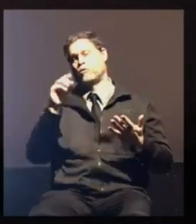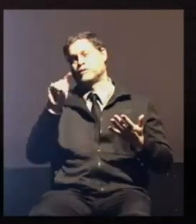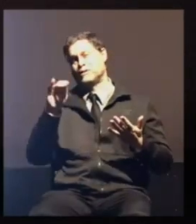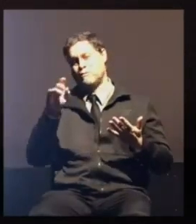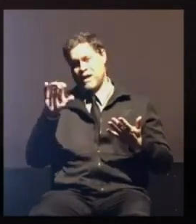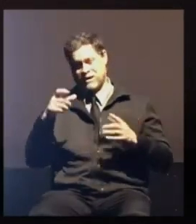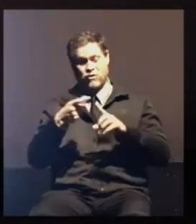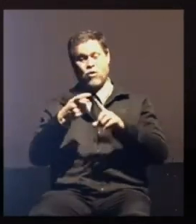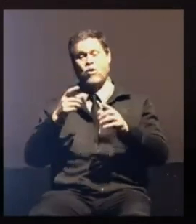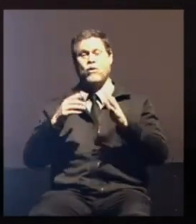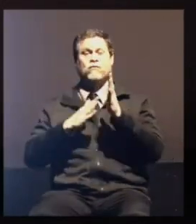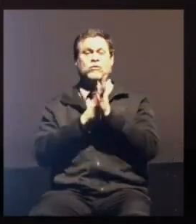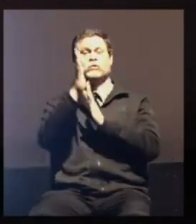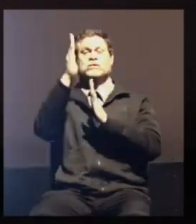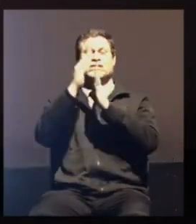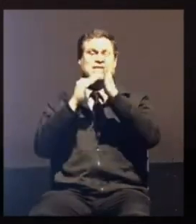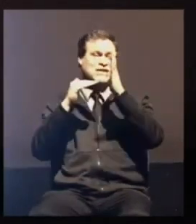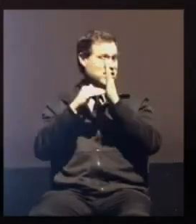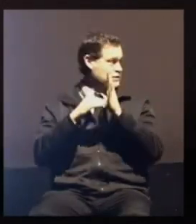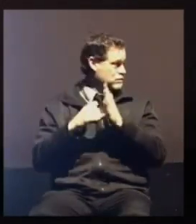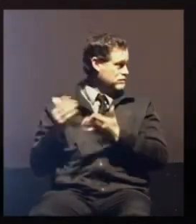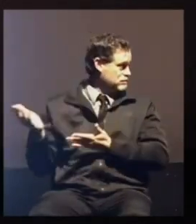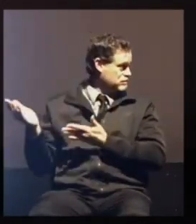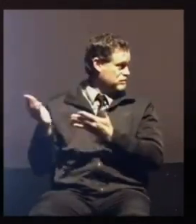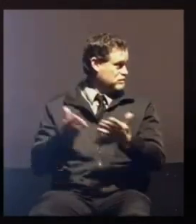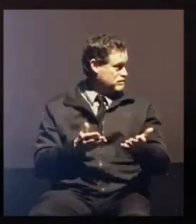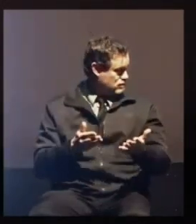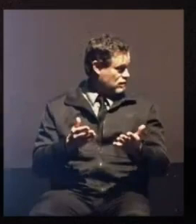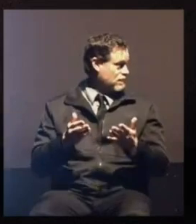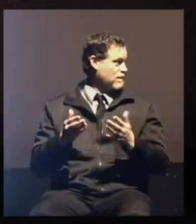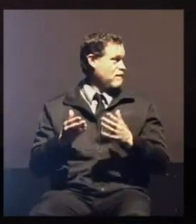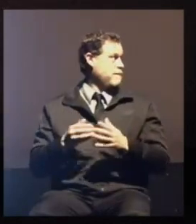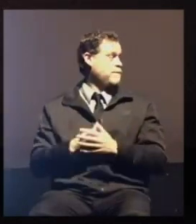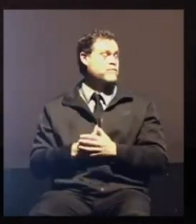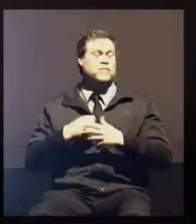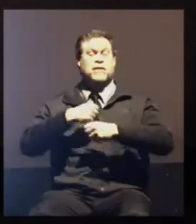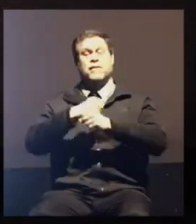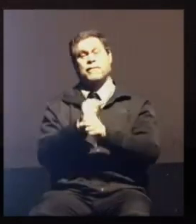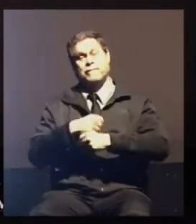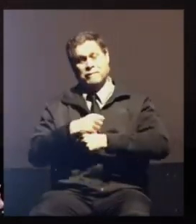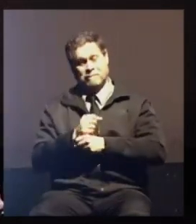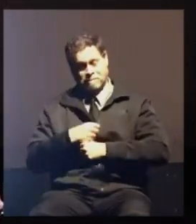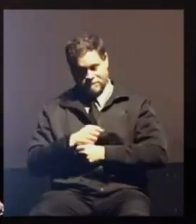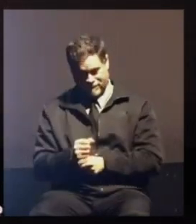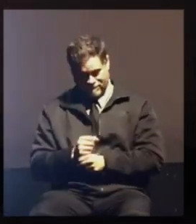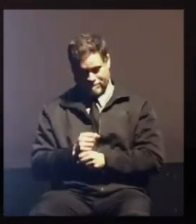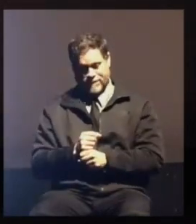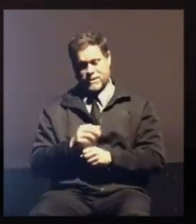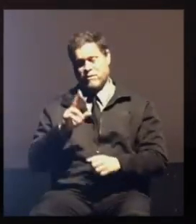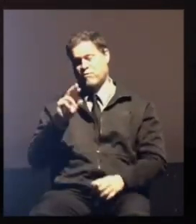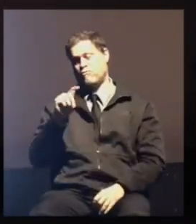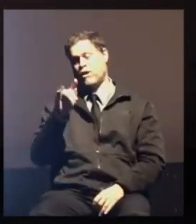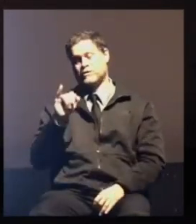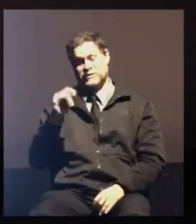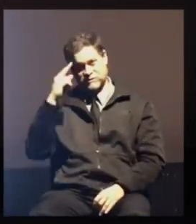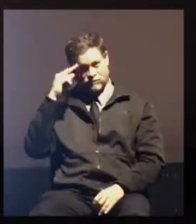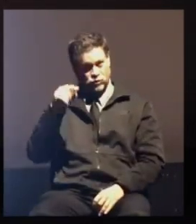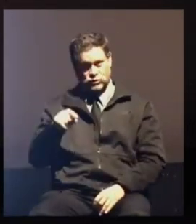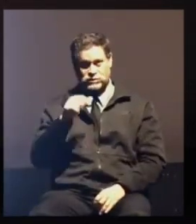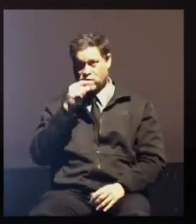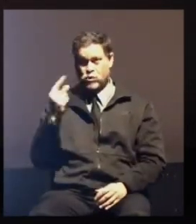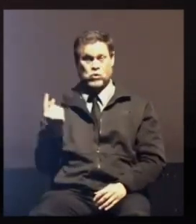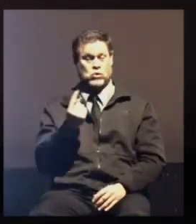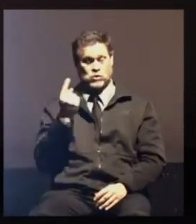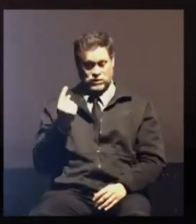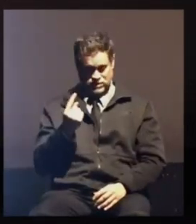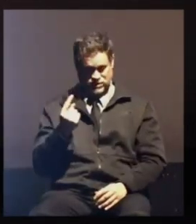New Zealand. It was shipped over all the way from New Zealand. A Roti-matic makes those rotis for you. It doesn't just make